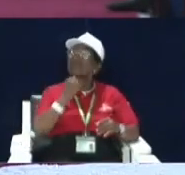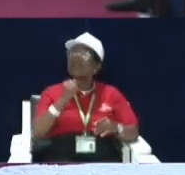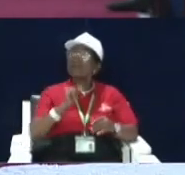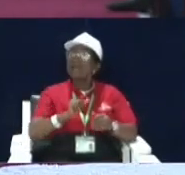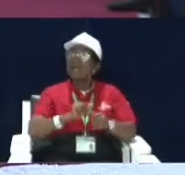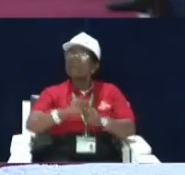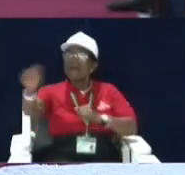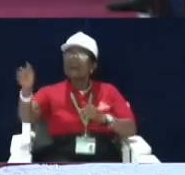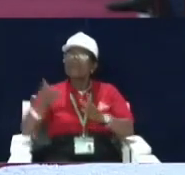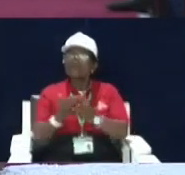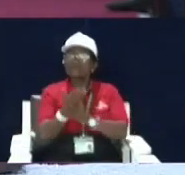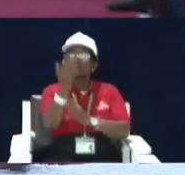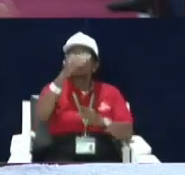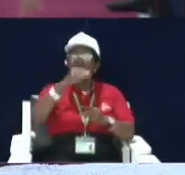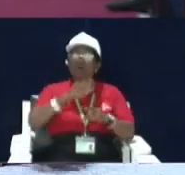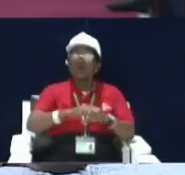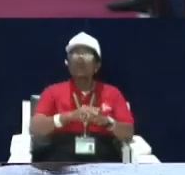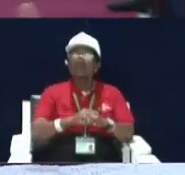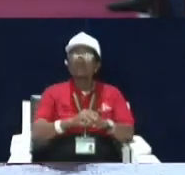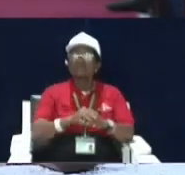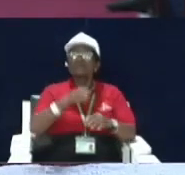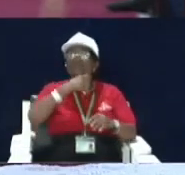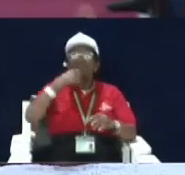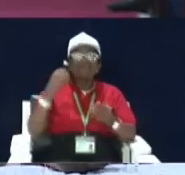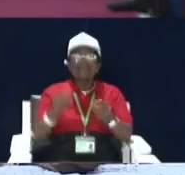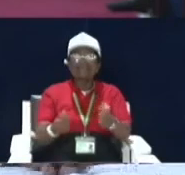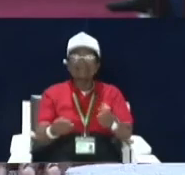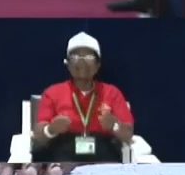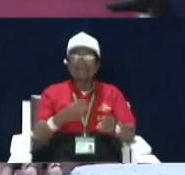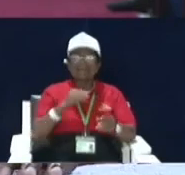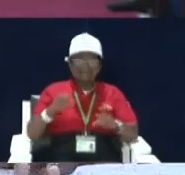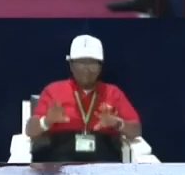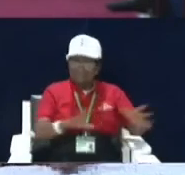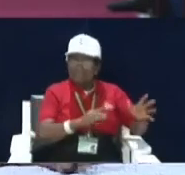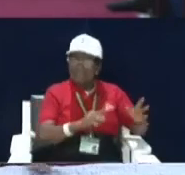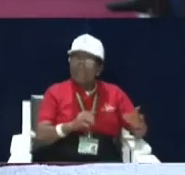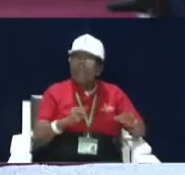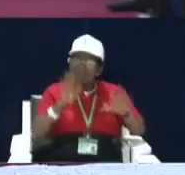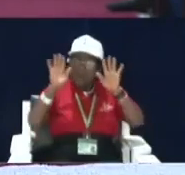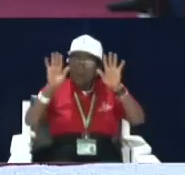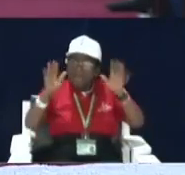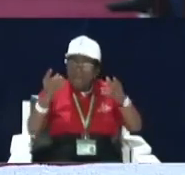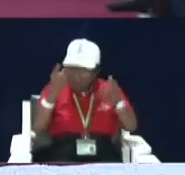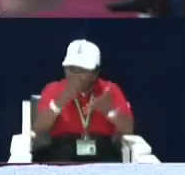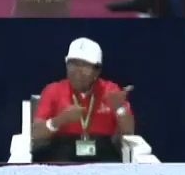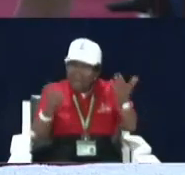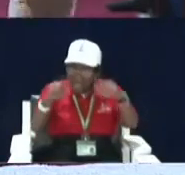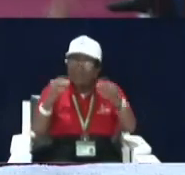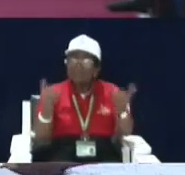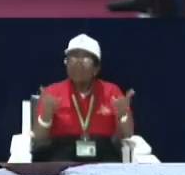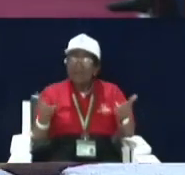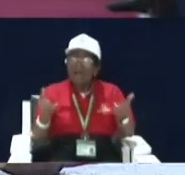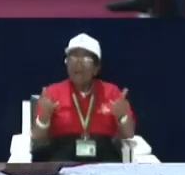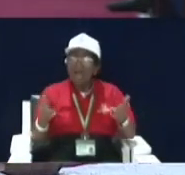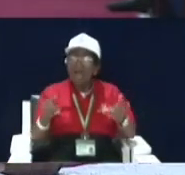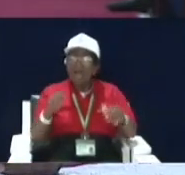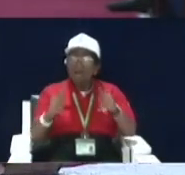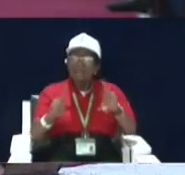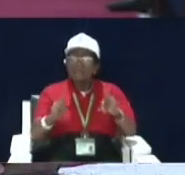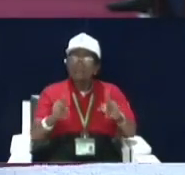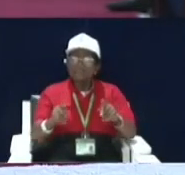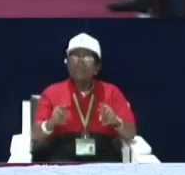ground. And the sea was wondering, what's happening now? People are just trapping over